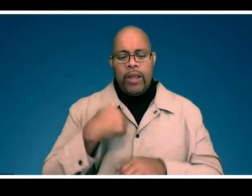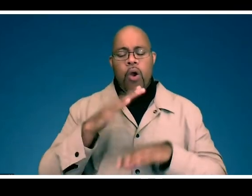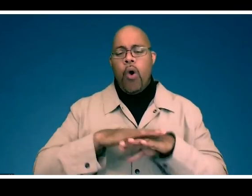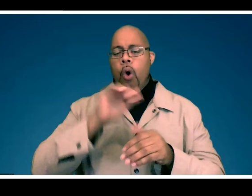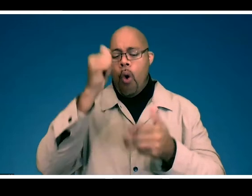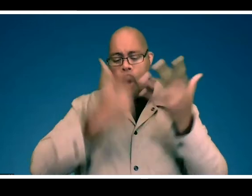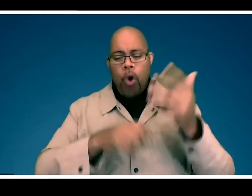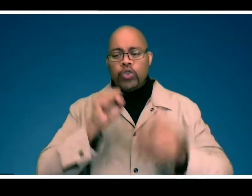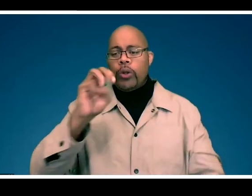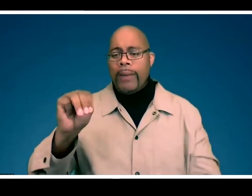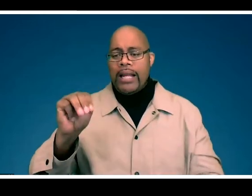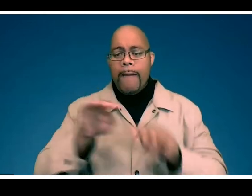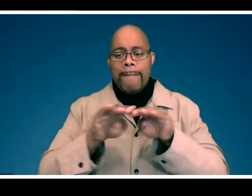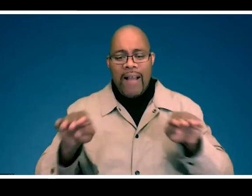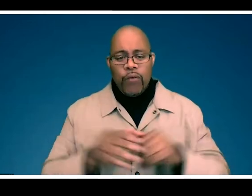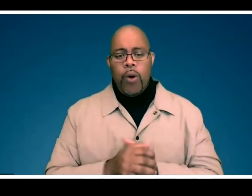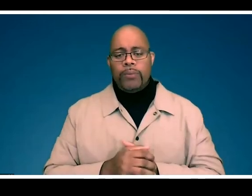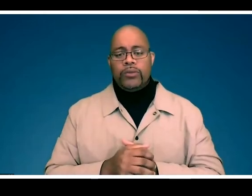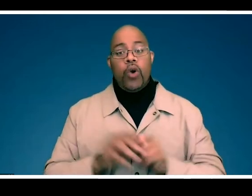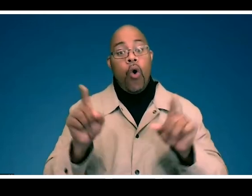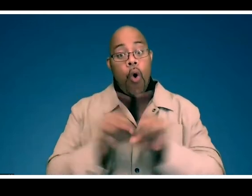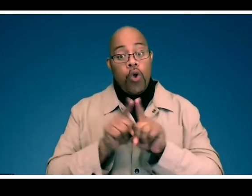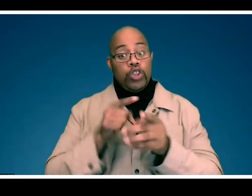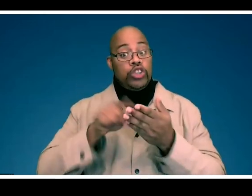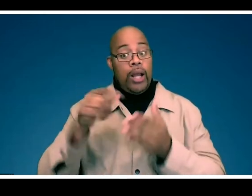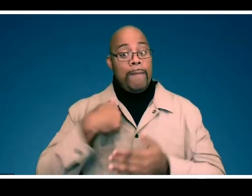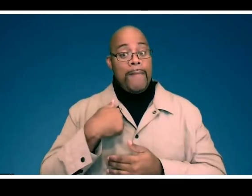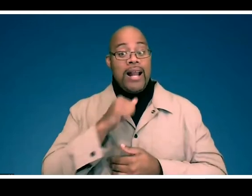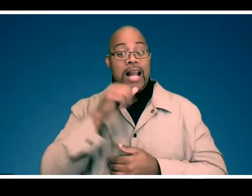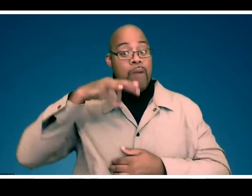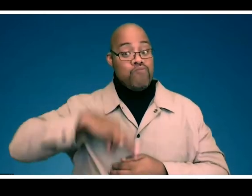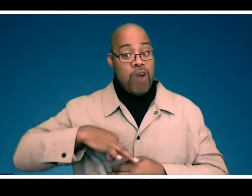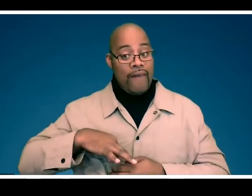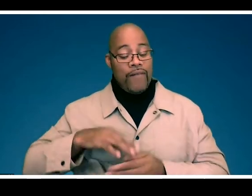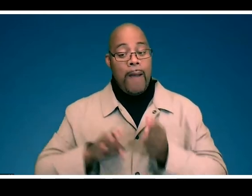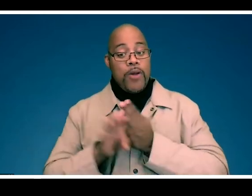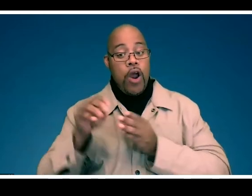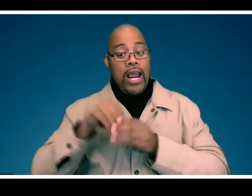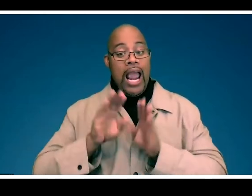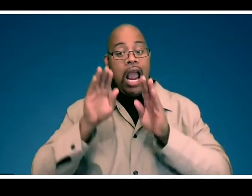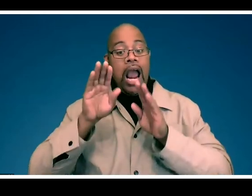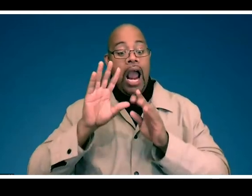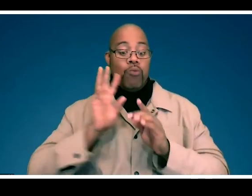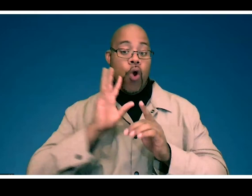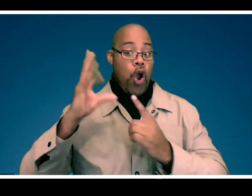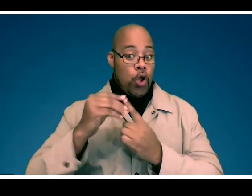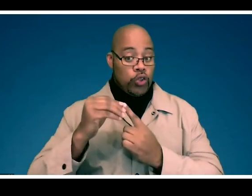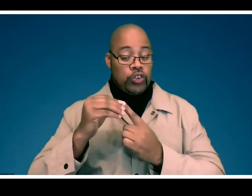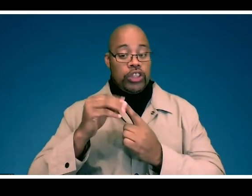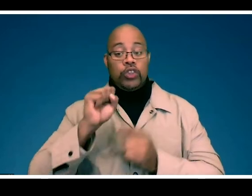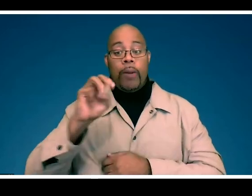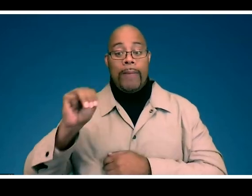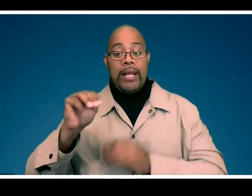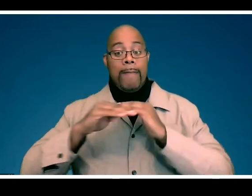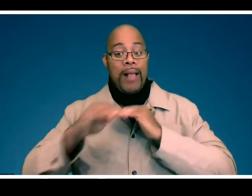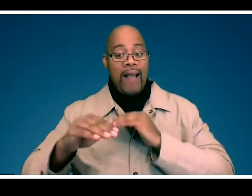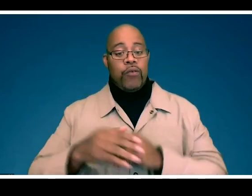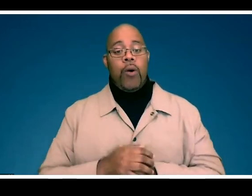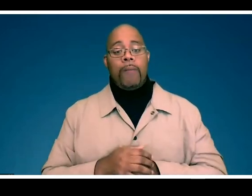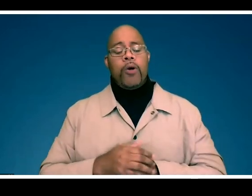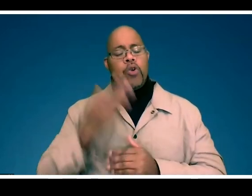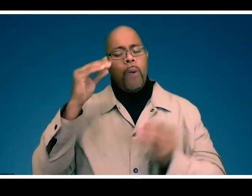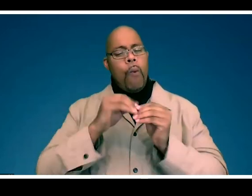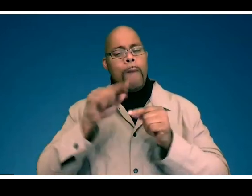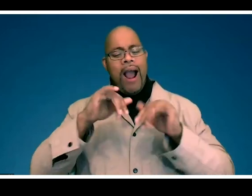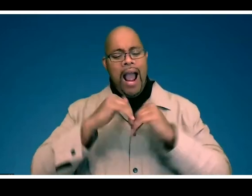all social media platforms. Also, check out my nonprofit, Minorities in Aquaculture's social media platforms to learn more about how